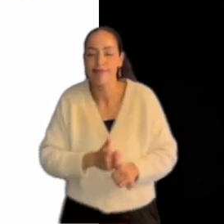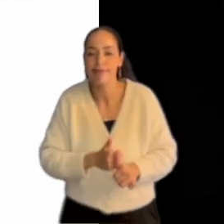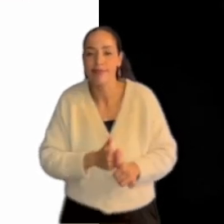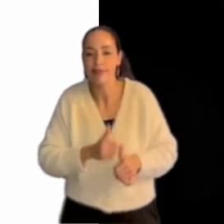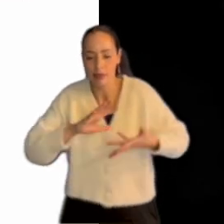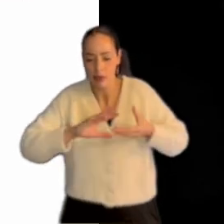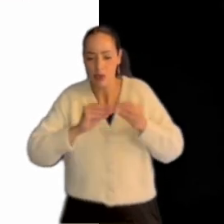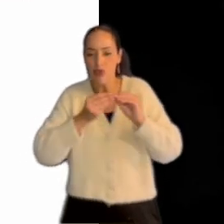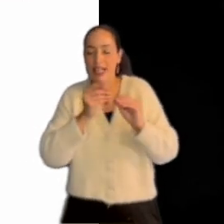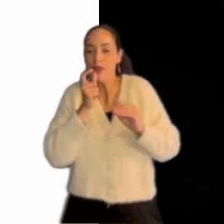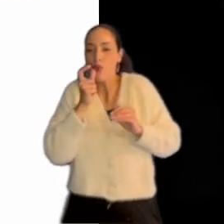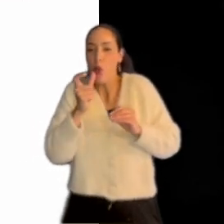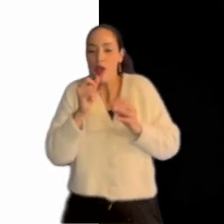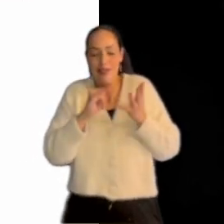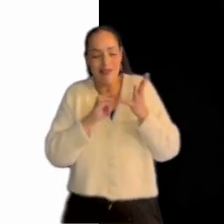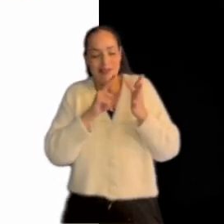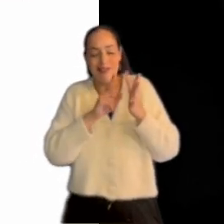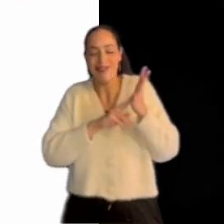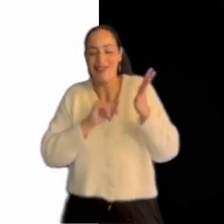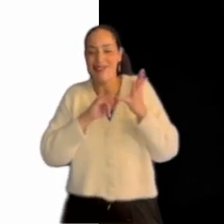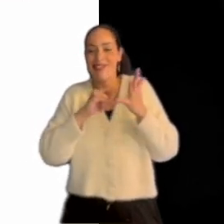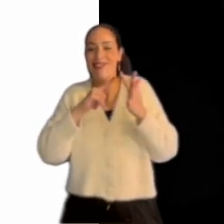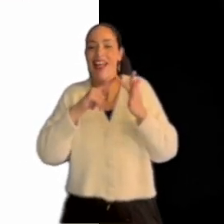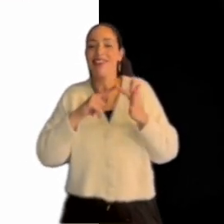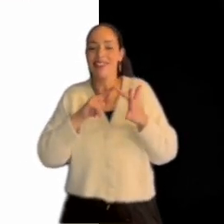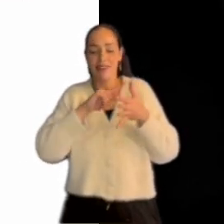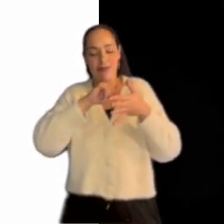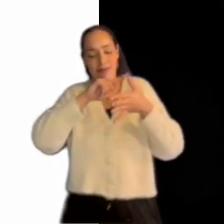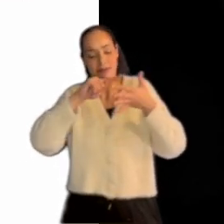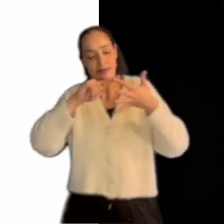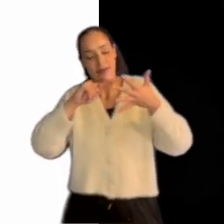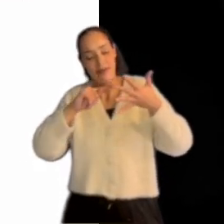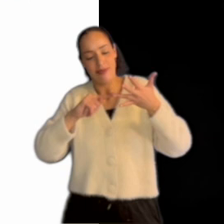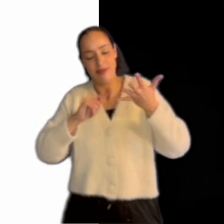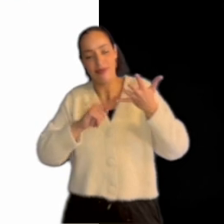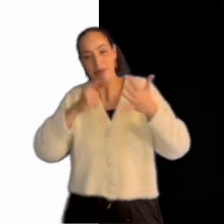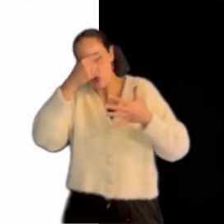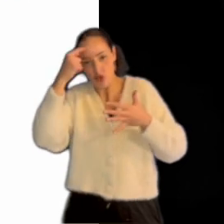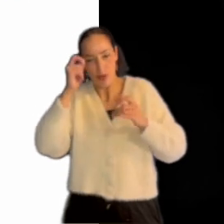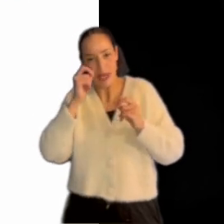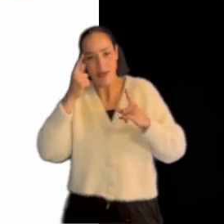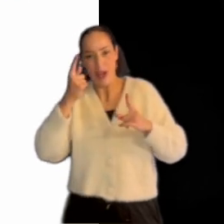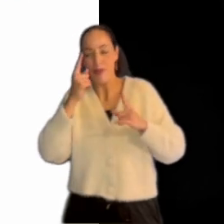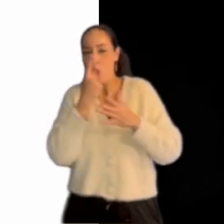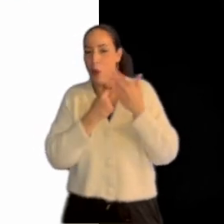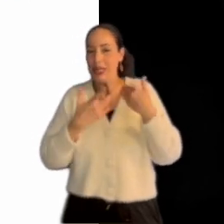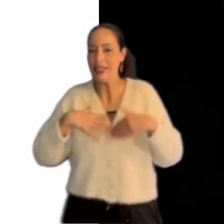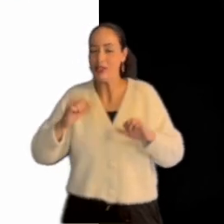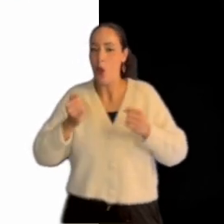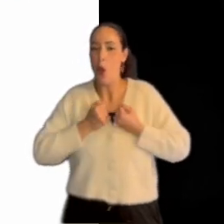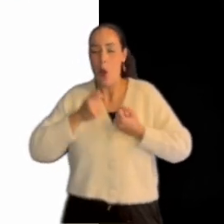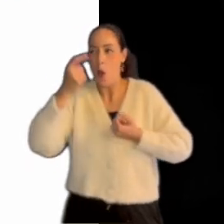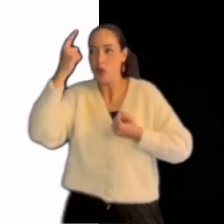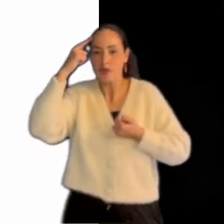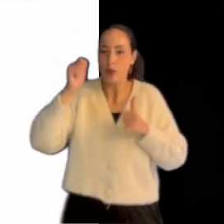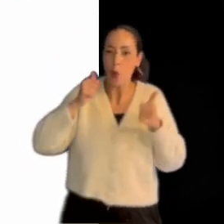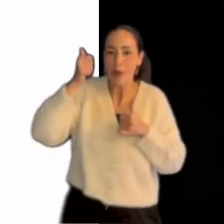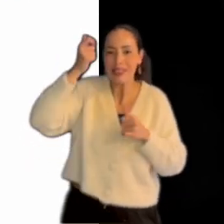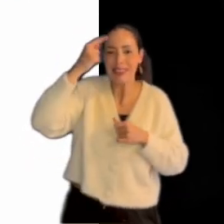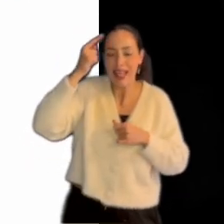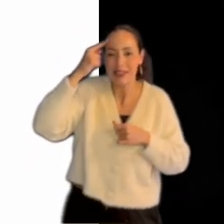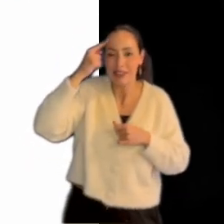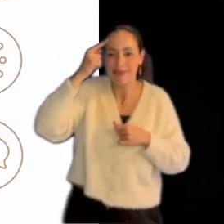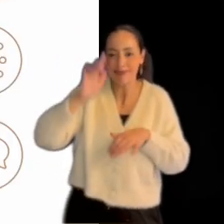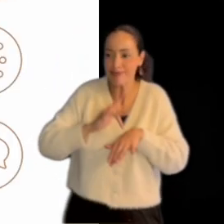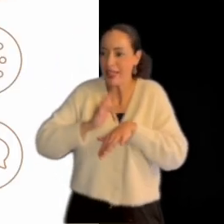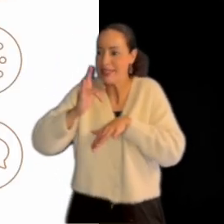more than our common sense, our sensitivity, our good judgment, our intrinsic ability to be human, and our willingness to extend this to